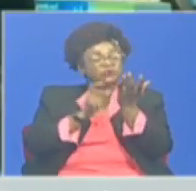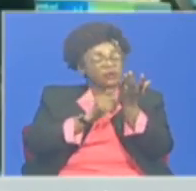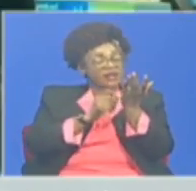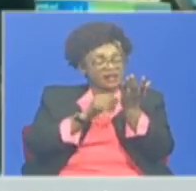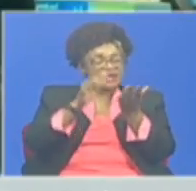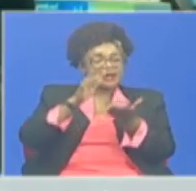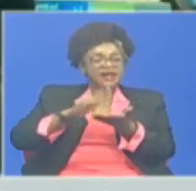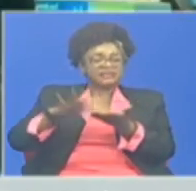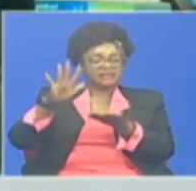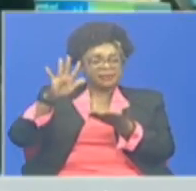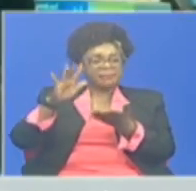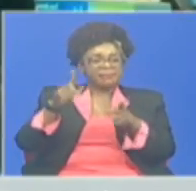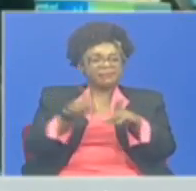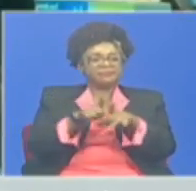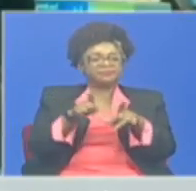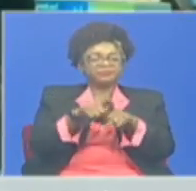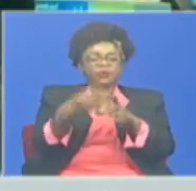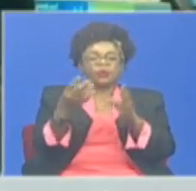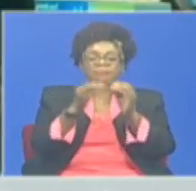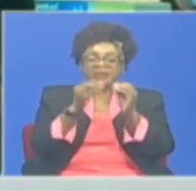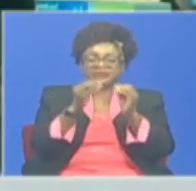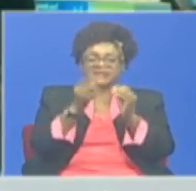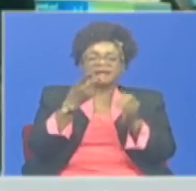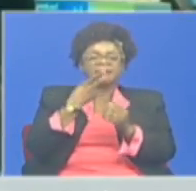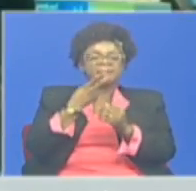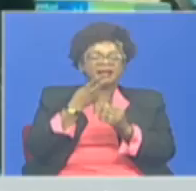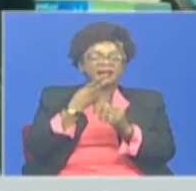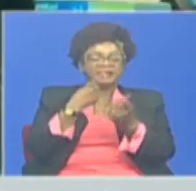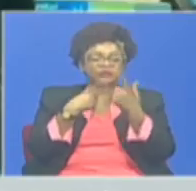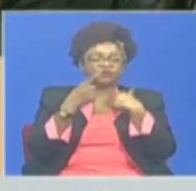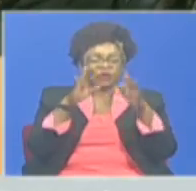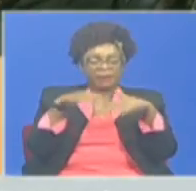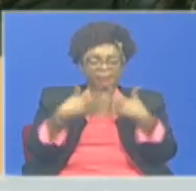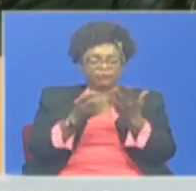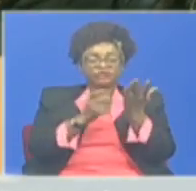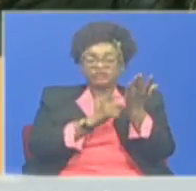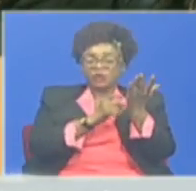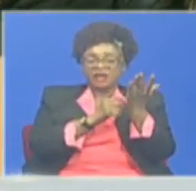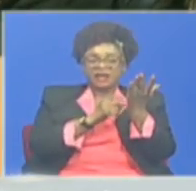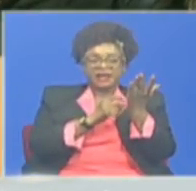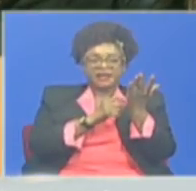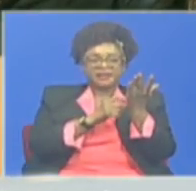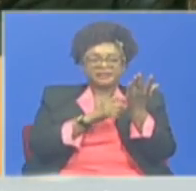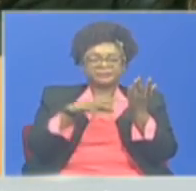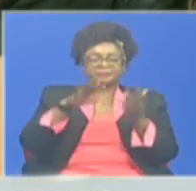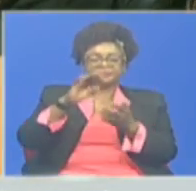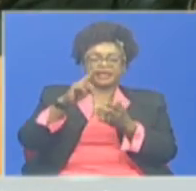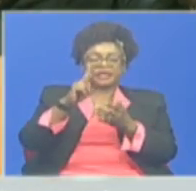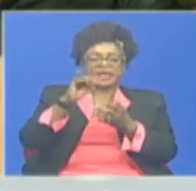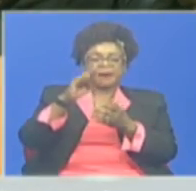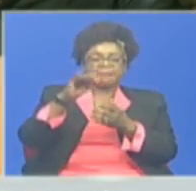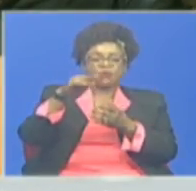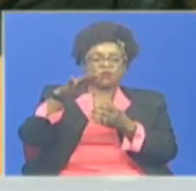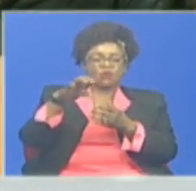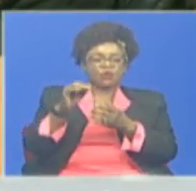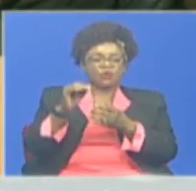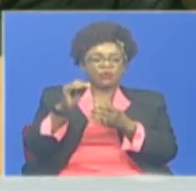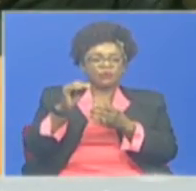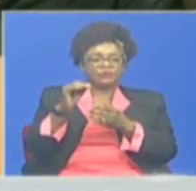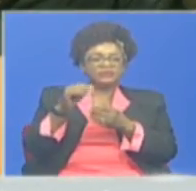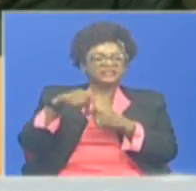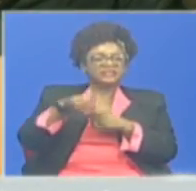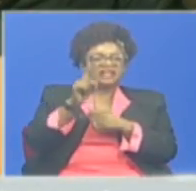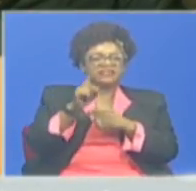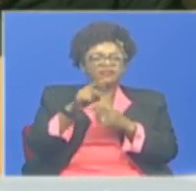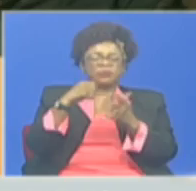pia Kampala kuzungumzia Kiswahili katika chuo kikuu cha Chambogo. Kwa hivyo Ken alikuwa